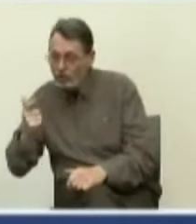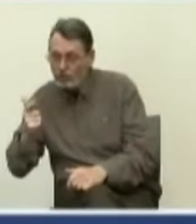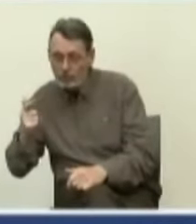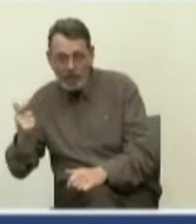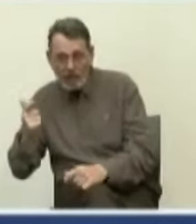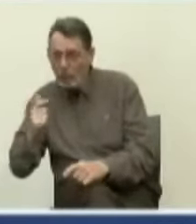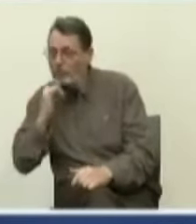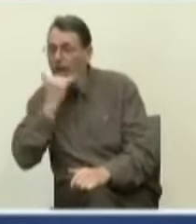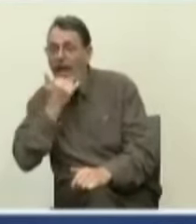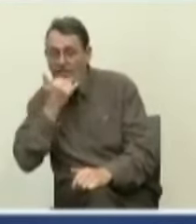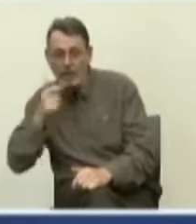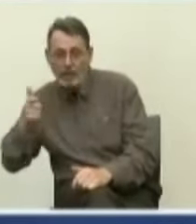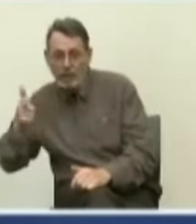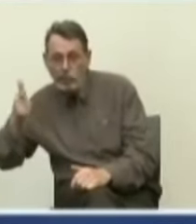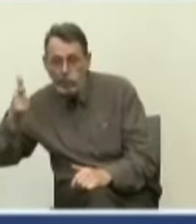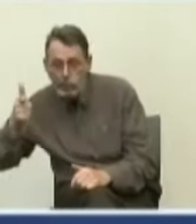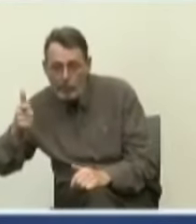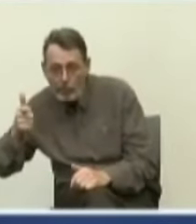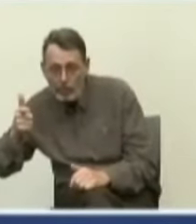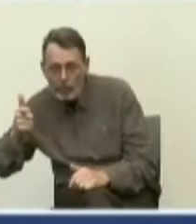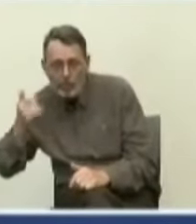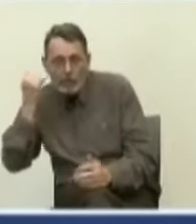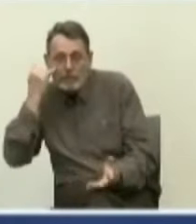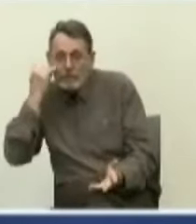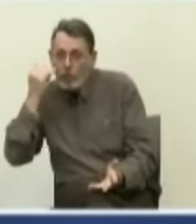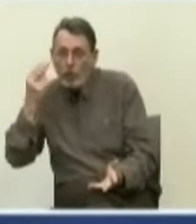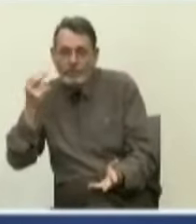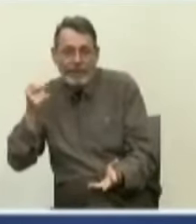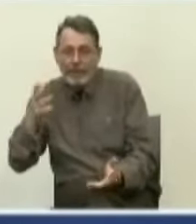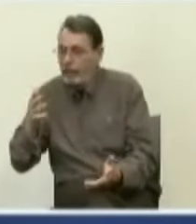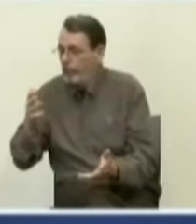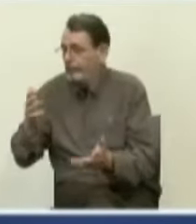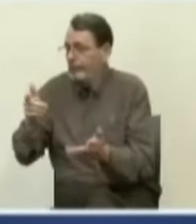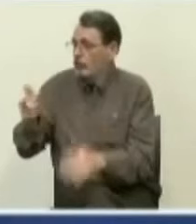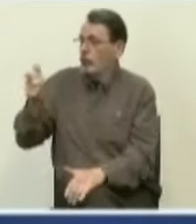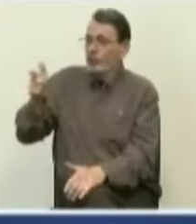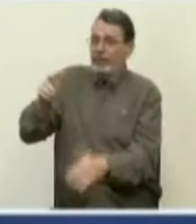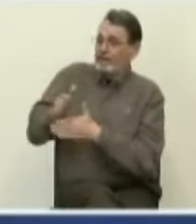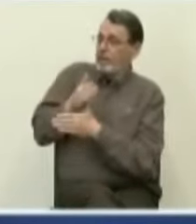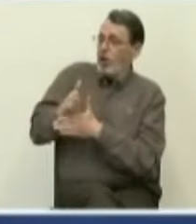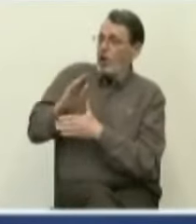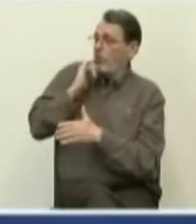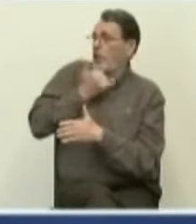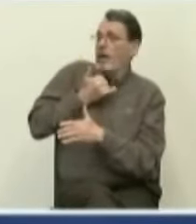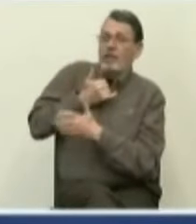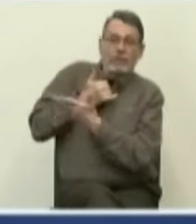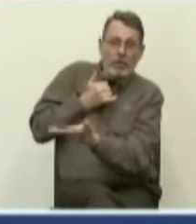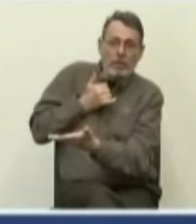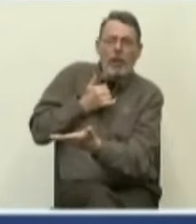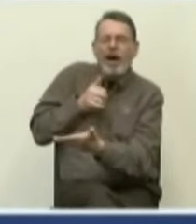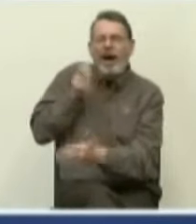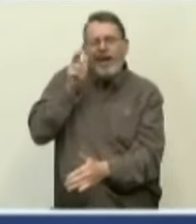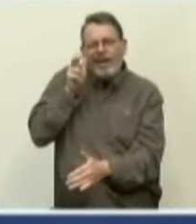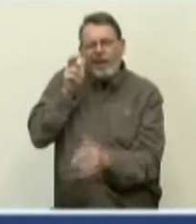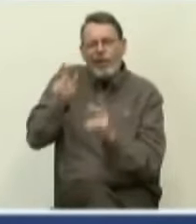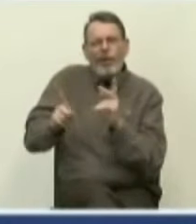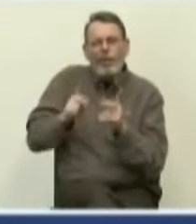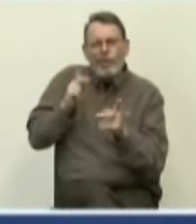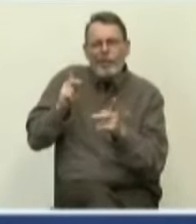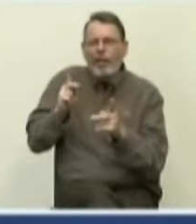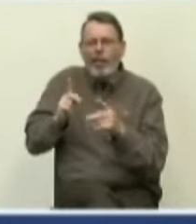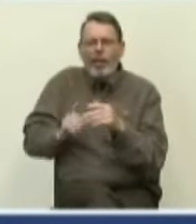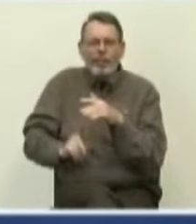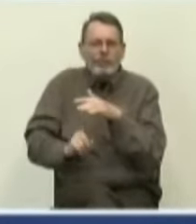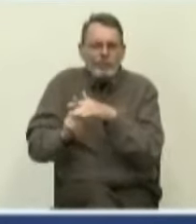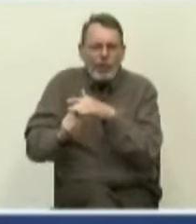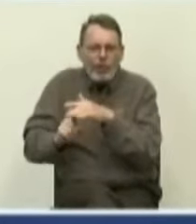discharged, how about if he would have shot his partner on accident? And, you know, I hear all these people coming on here, you